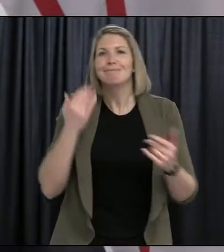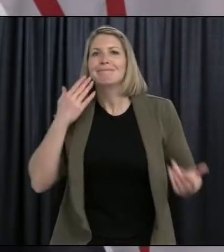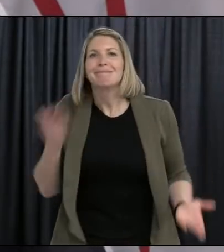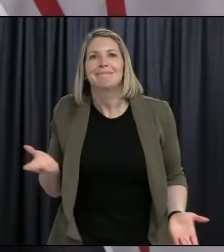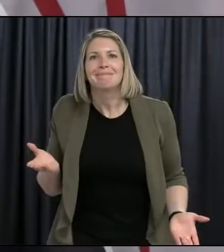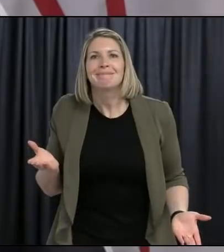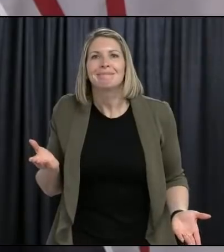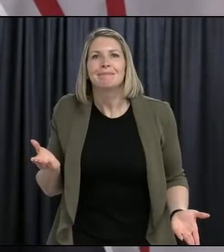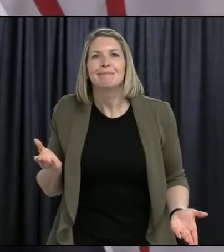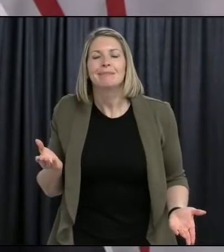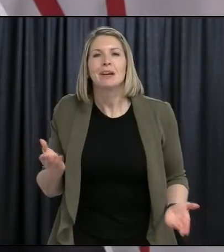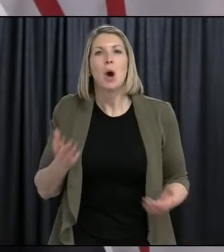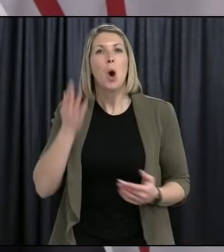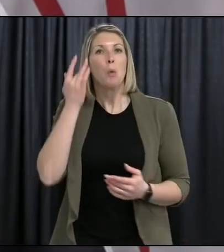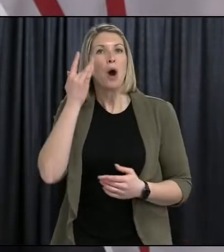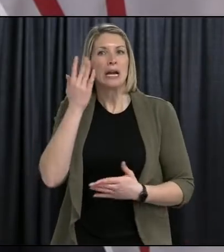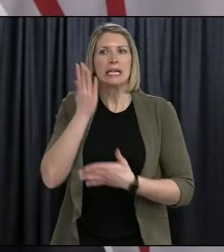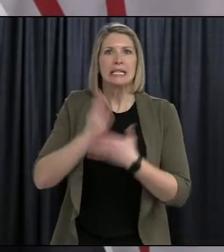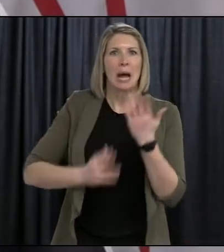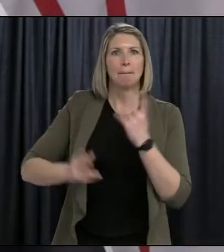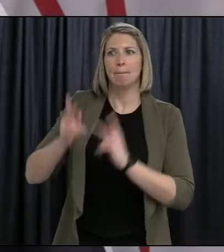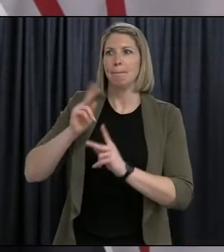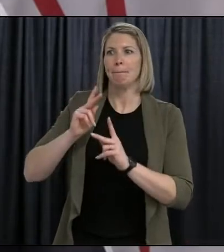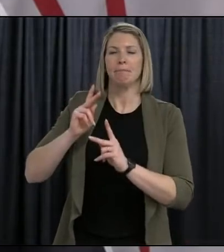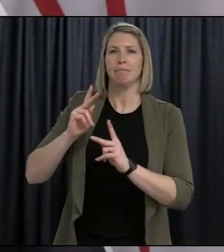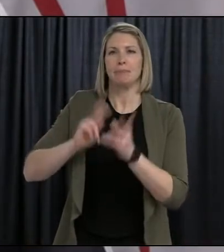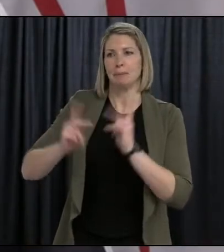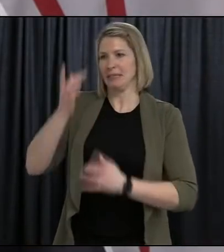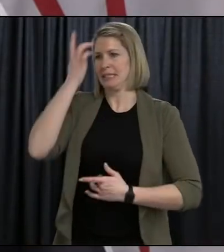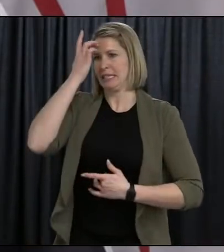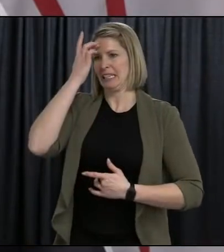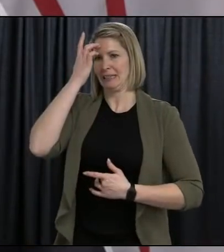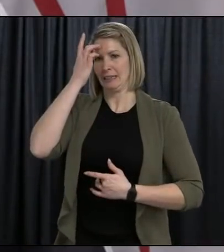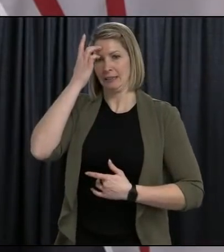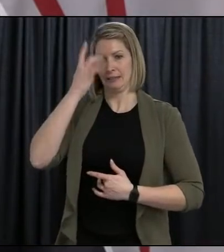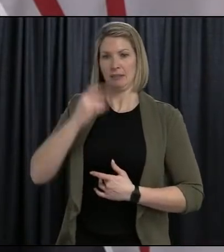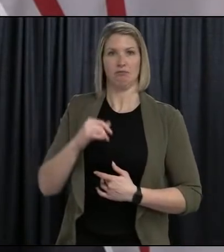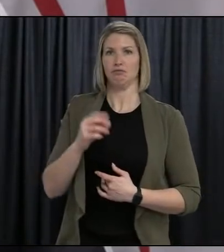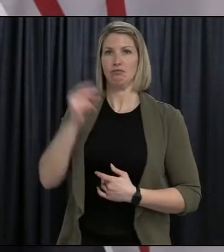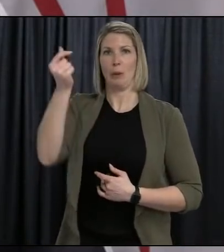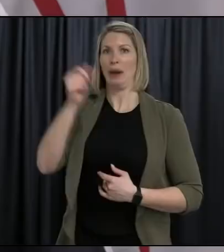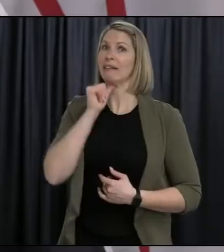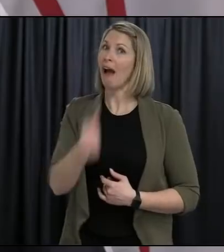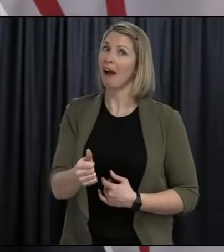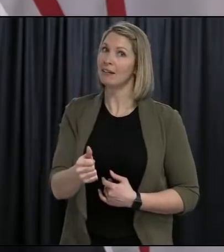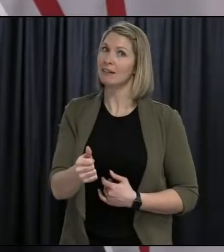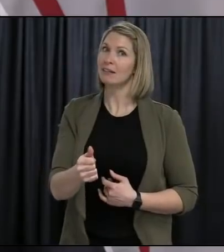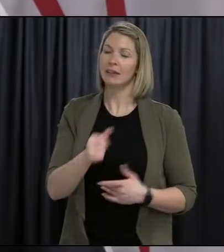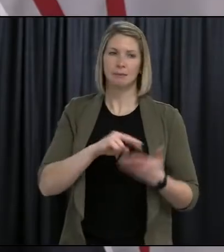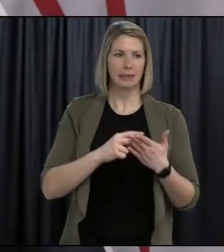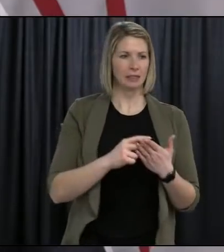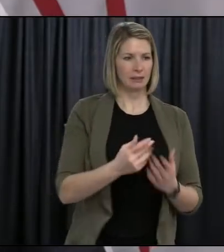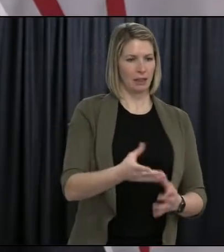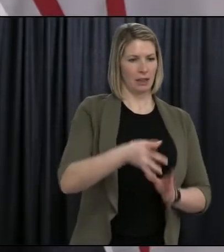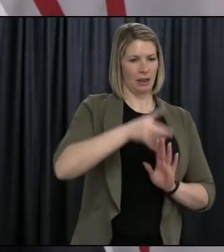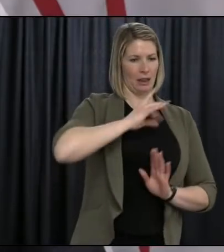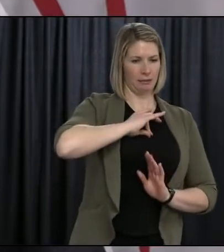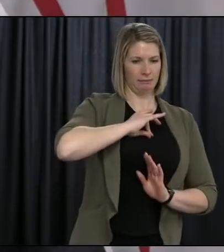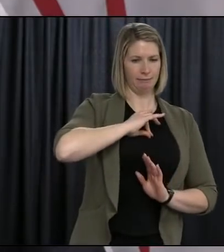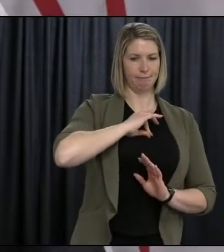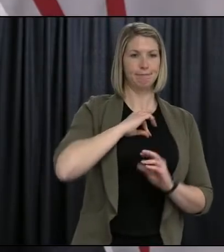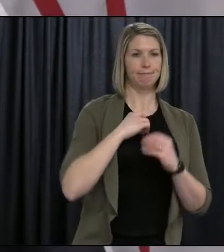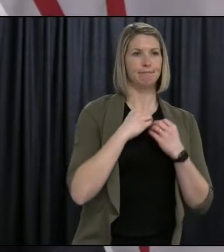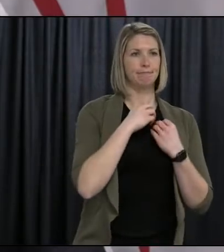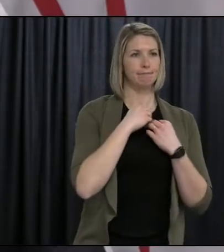positive until more than 7 days after exposure, right? So we have to remember that. There's a false negative rate with every test.